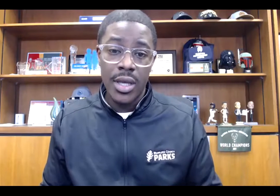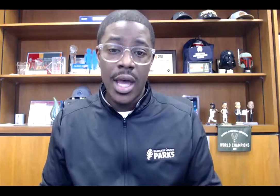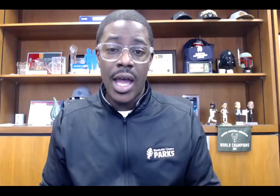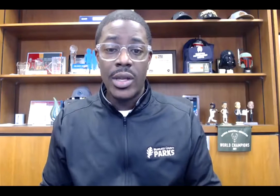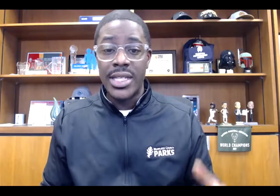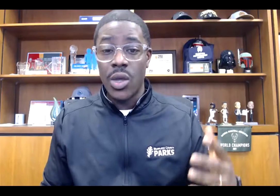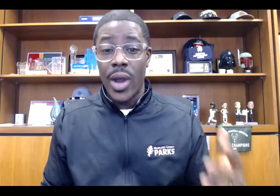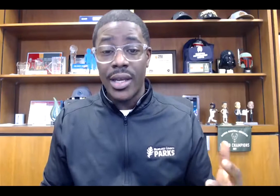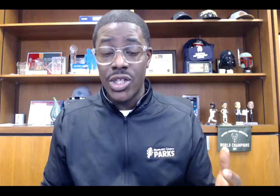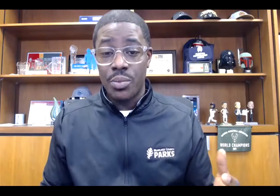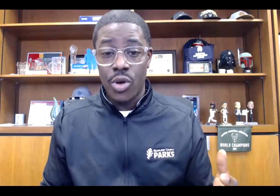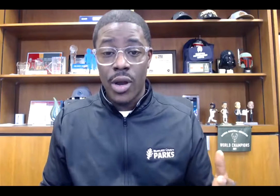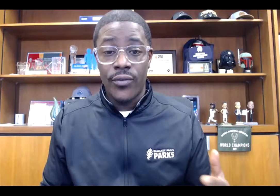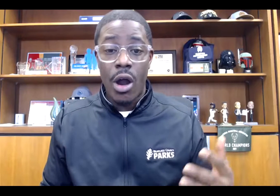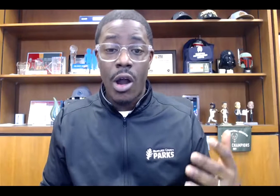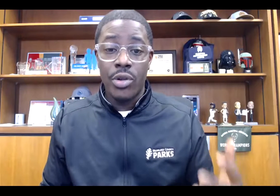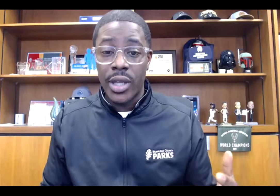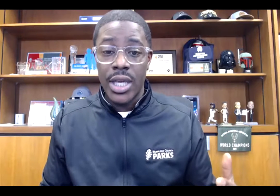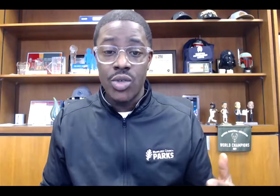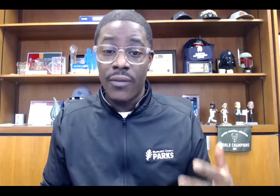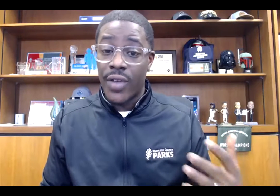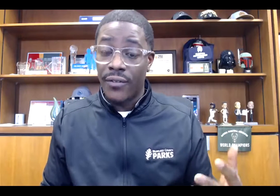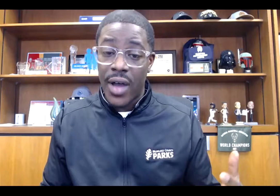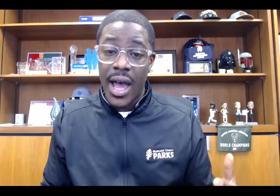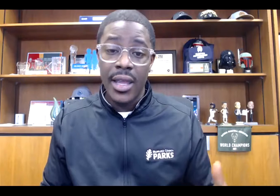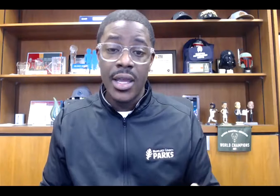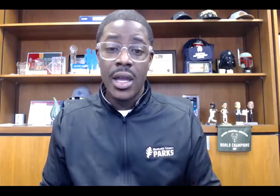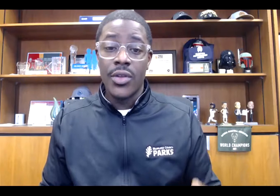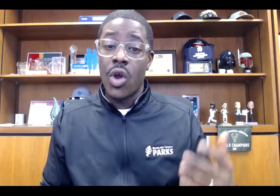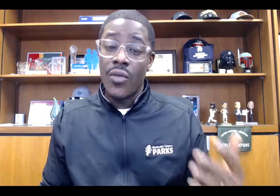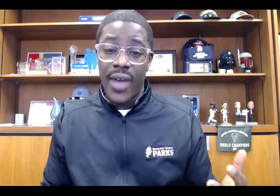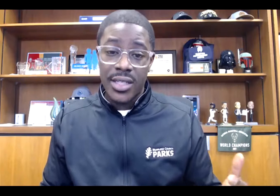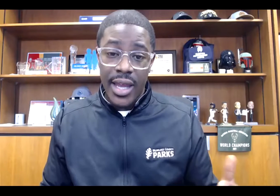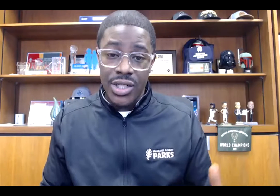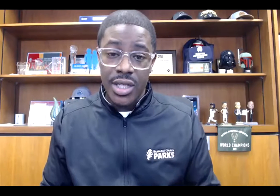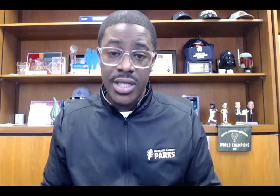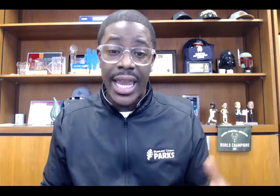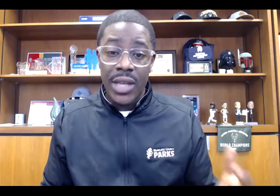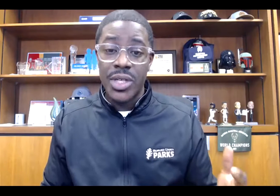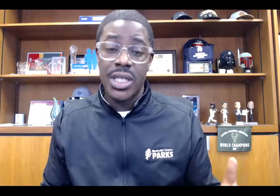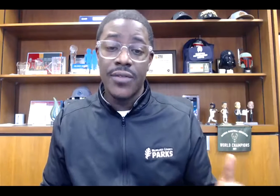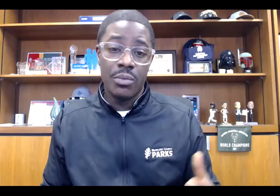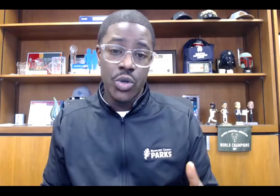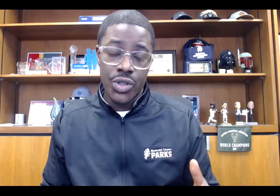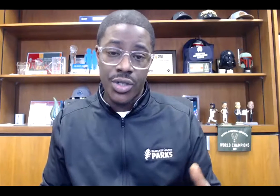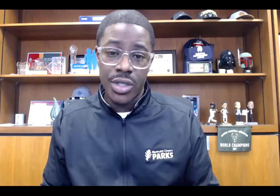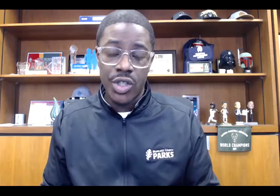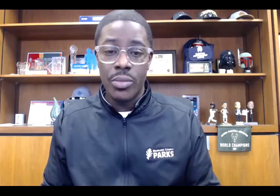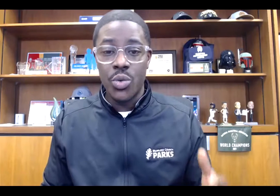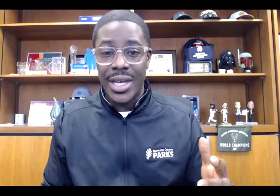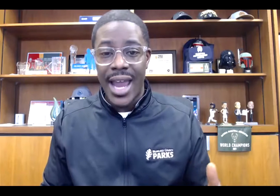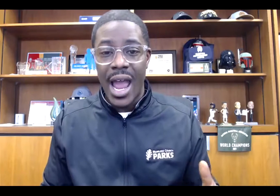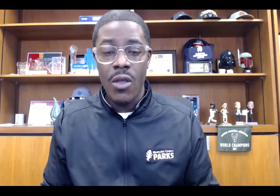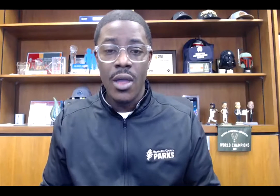County. And this is a recognition program for our employees who have verified their COVID vaccinations and received their boosters. And